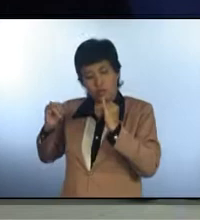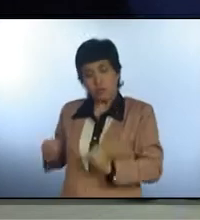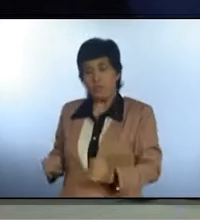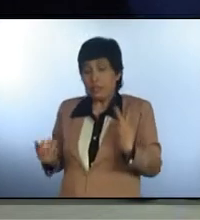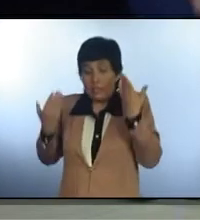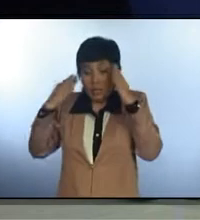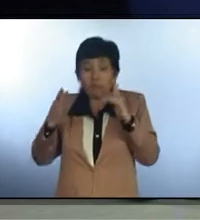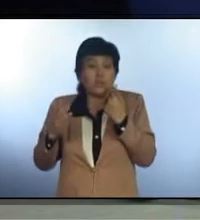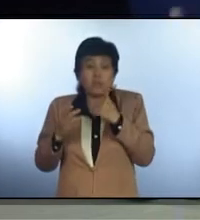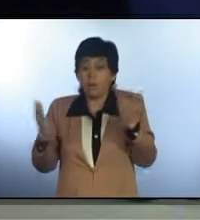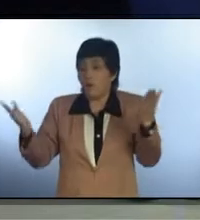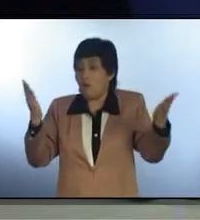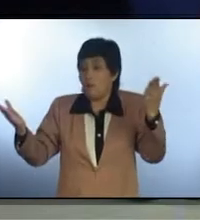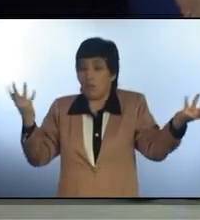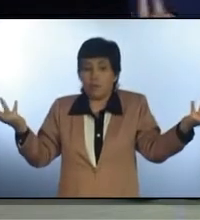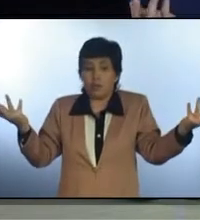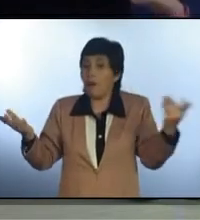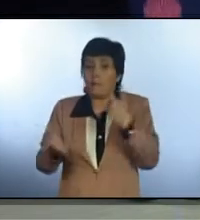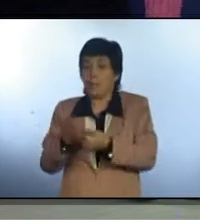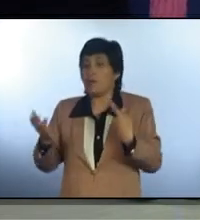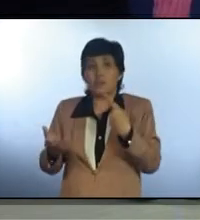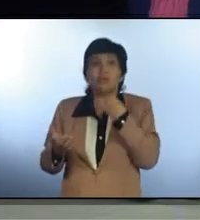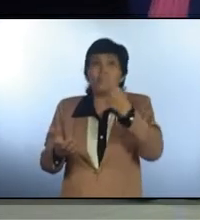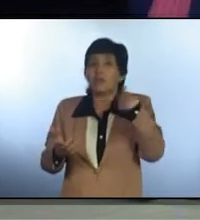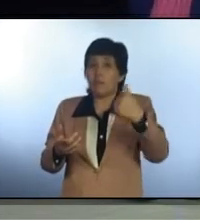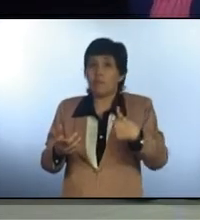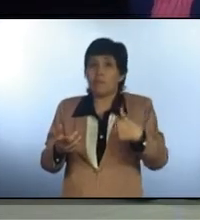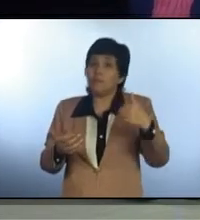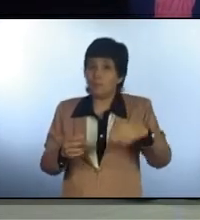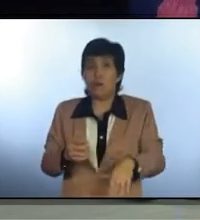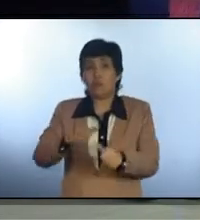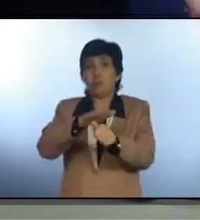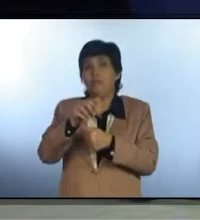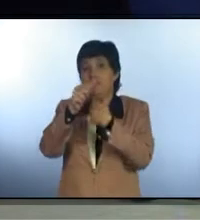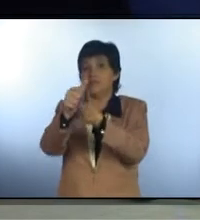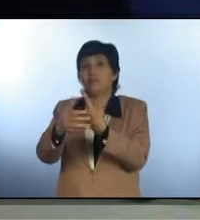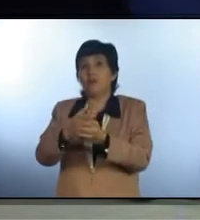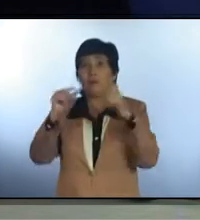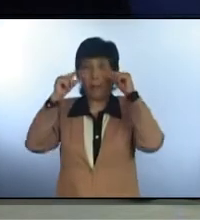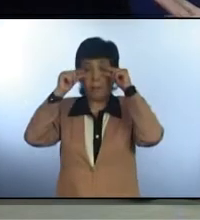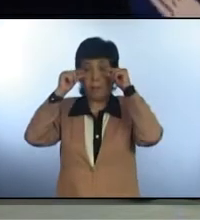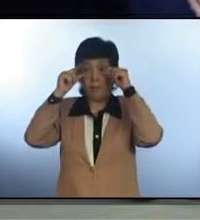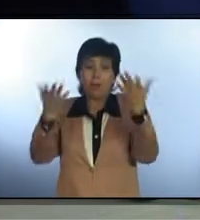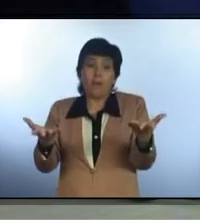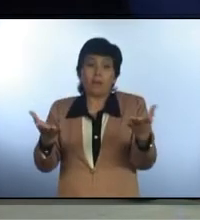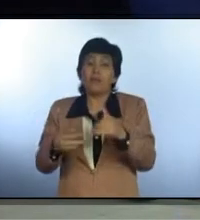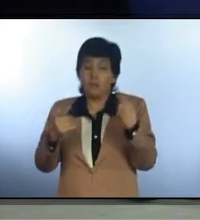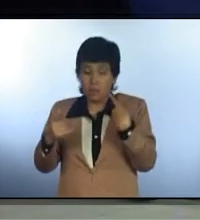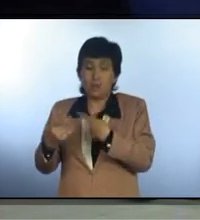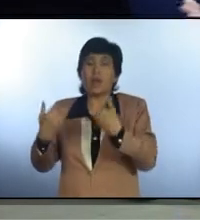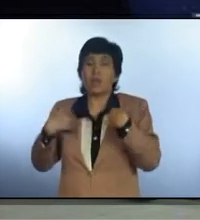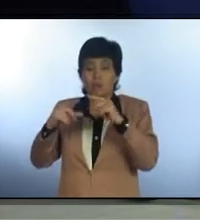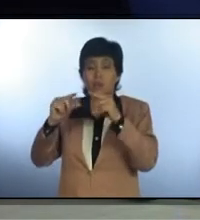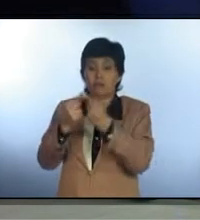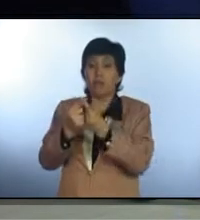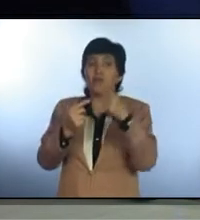to compare, what to compare. So we say whatever we want based on the blinking of the light, okay? But now we have a group of people